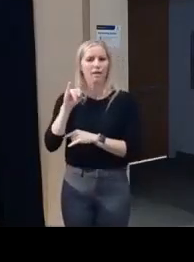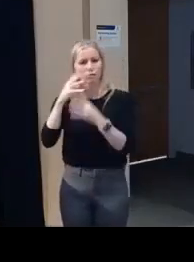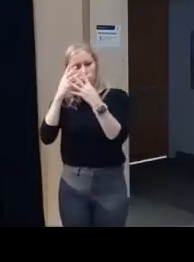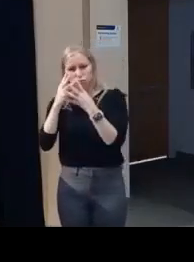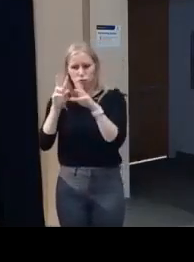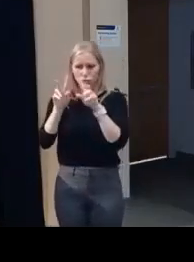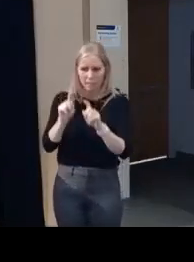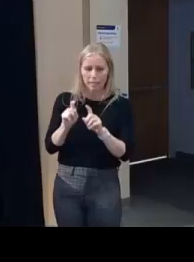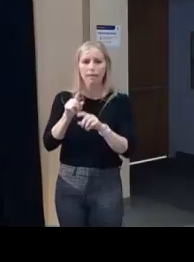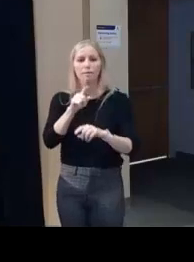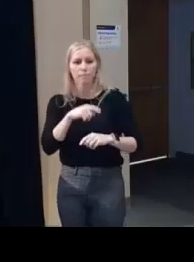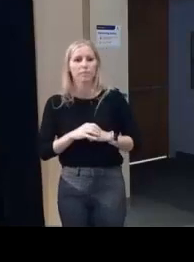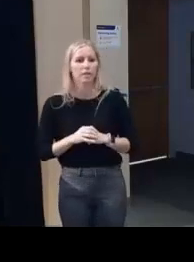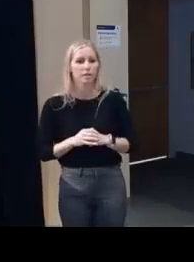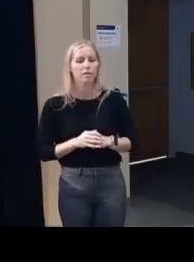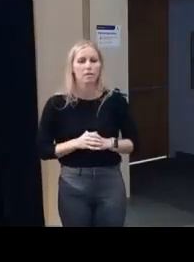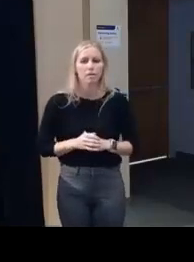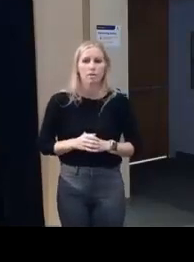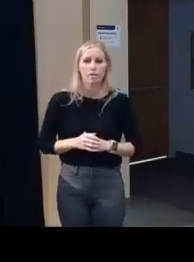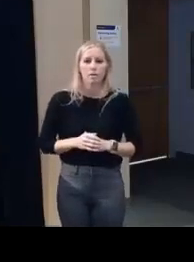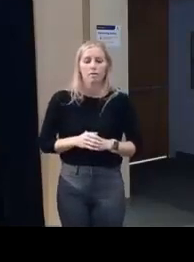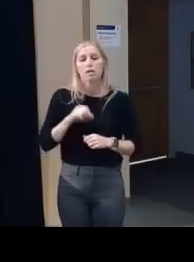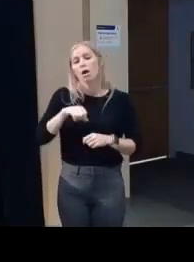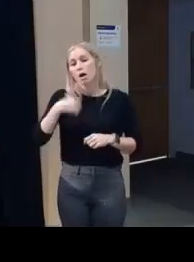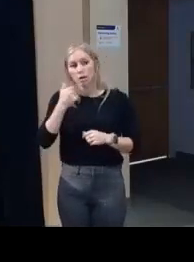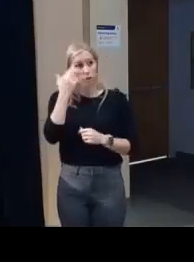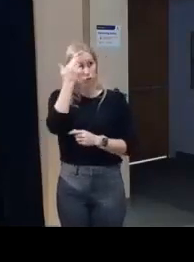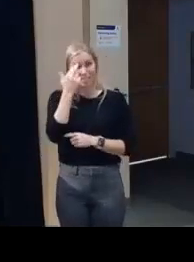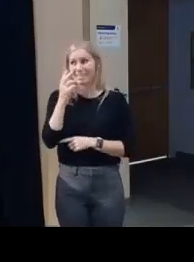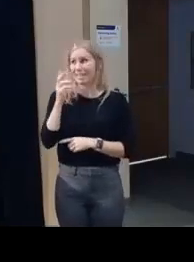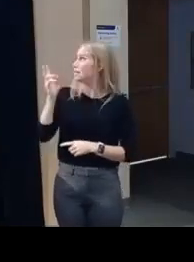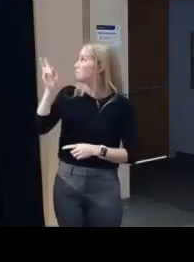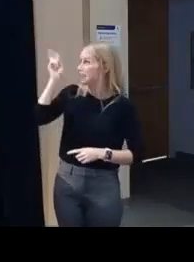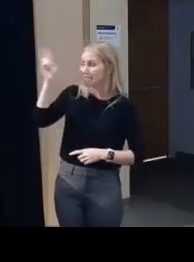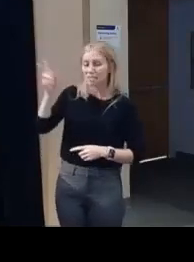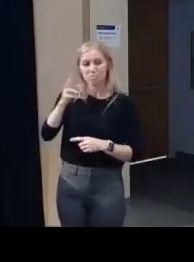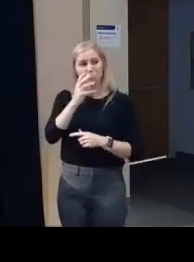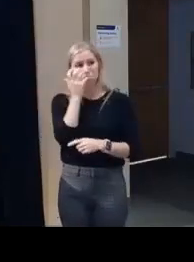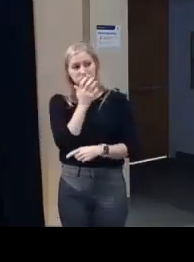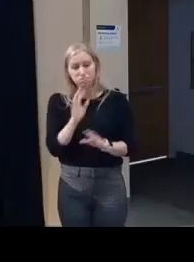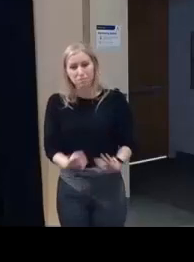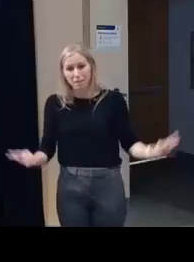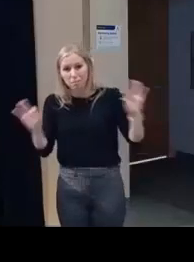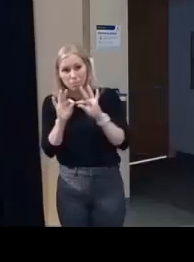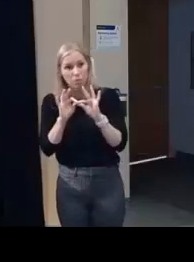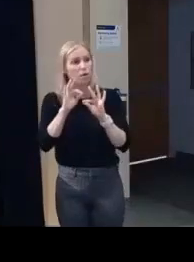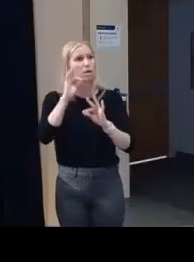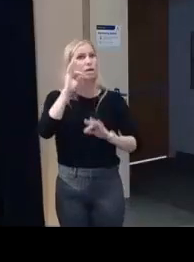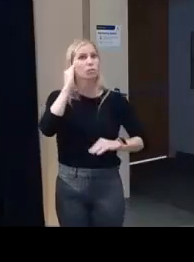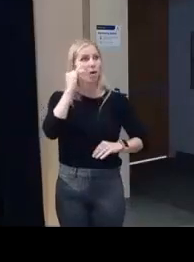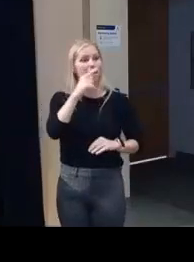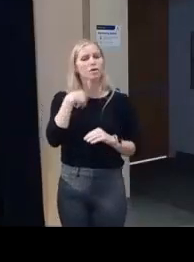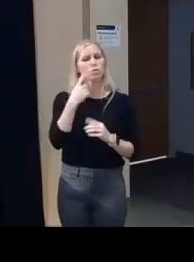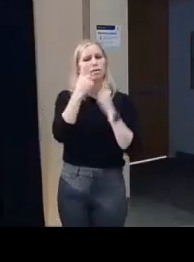are currently enrolled in Strong Recovery. Another reason why this is so critical and so important is because when you think about patients